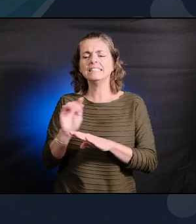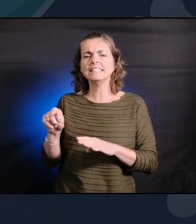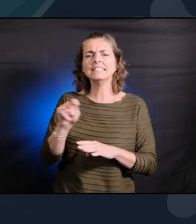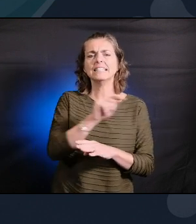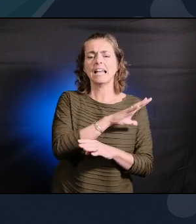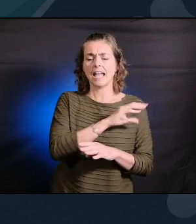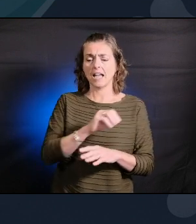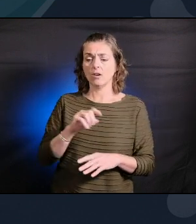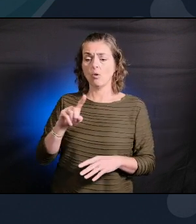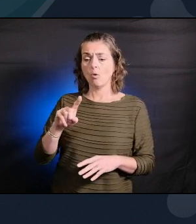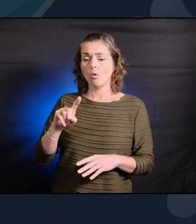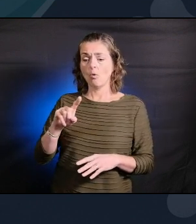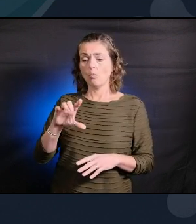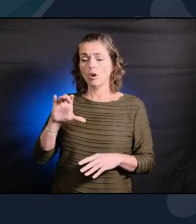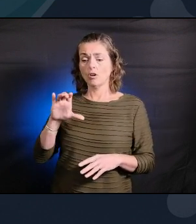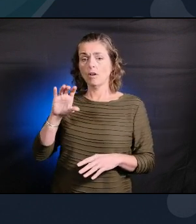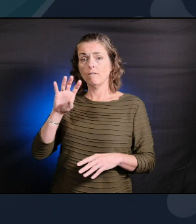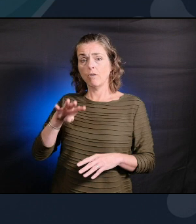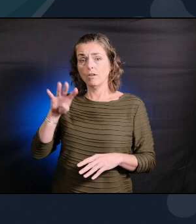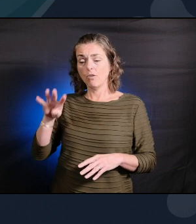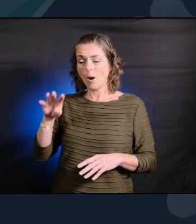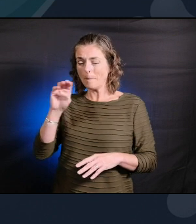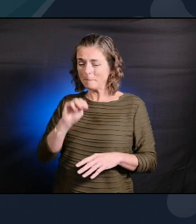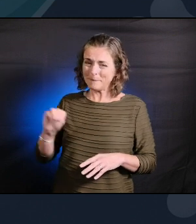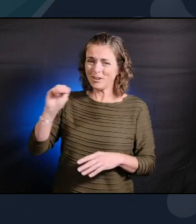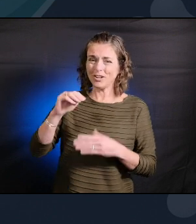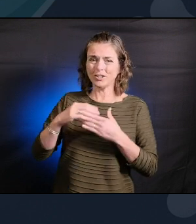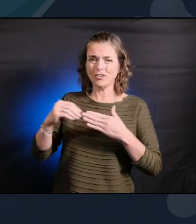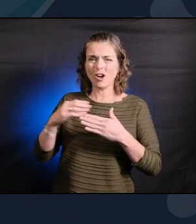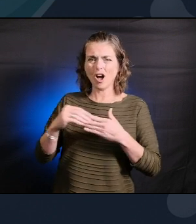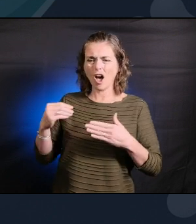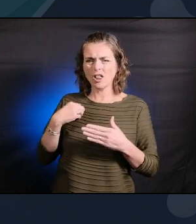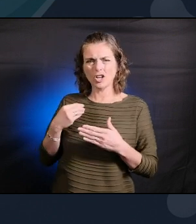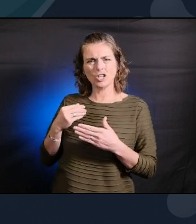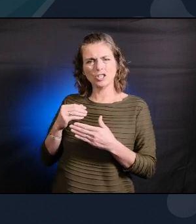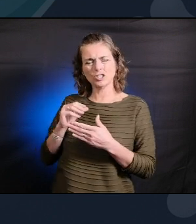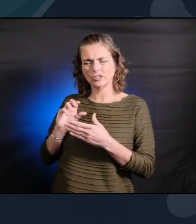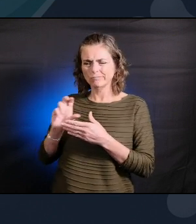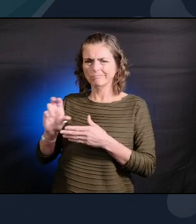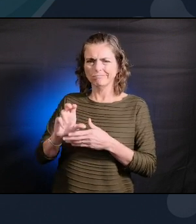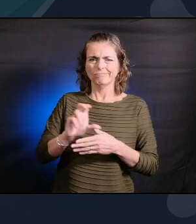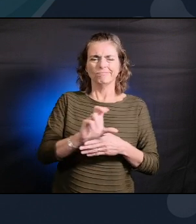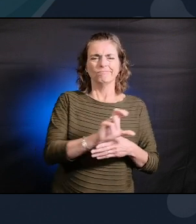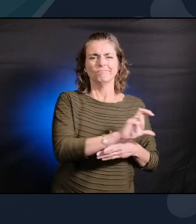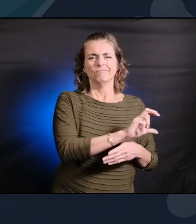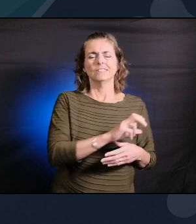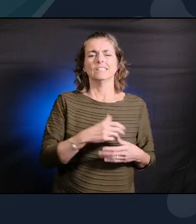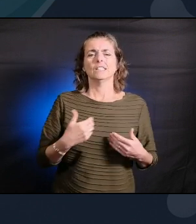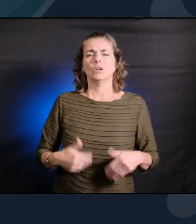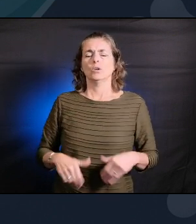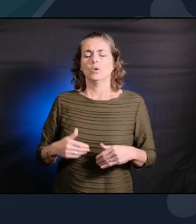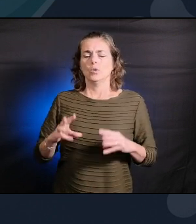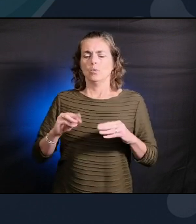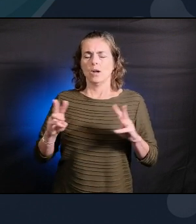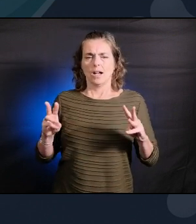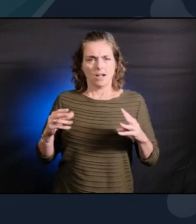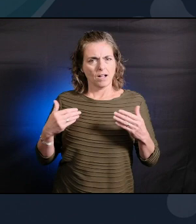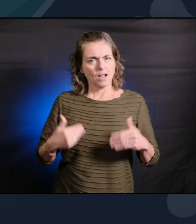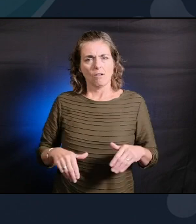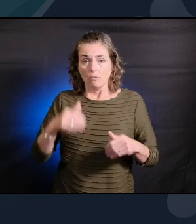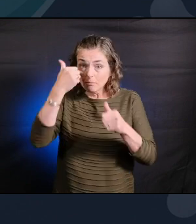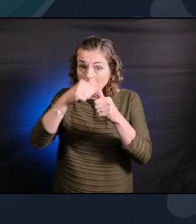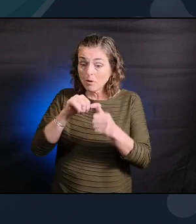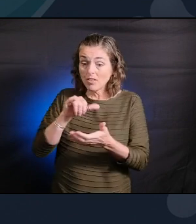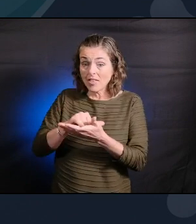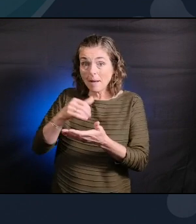and $144 million in services and revenue. Remember, this is money